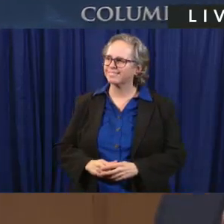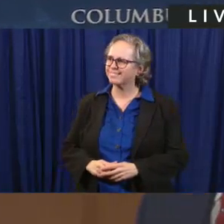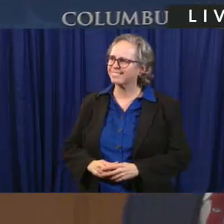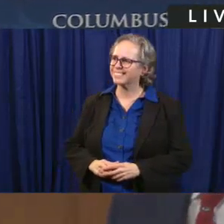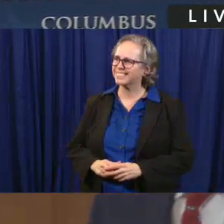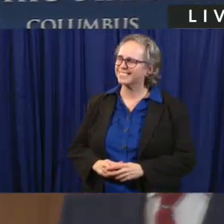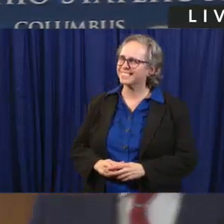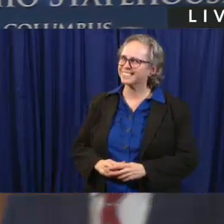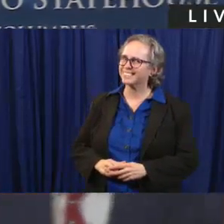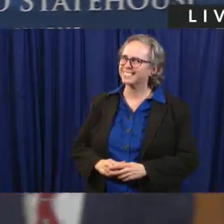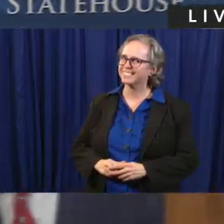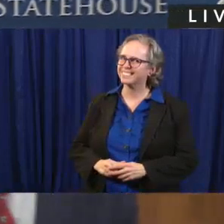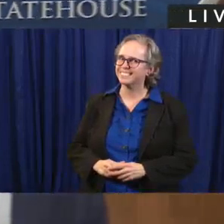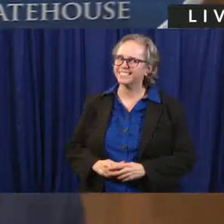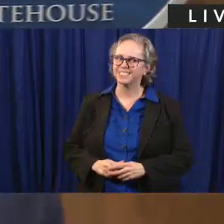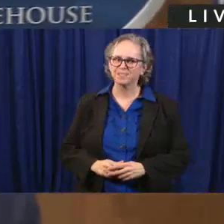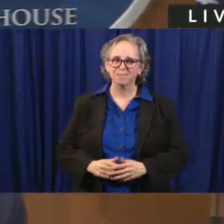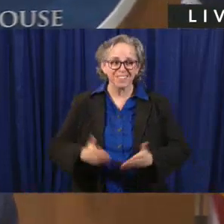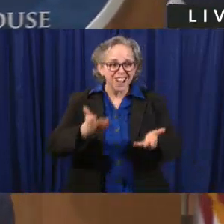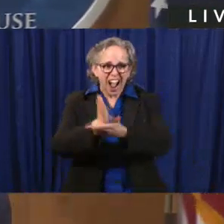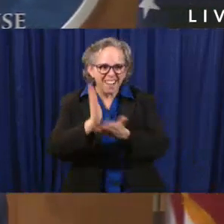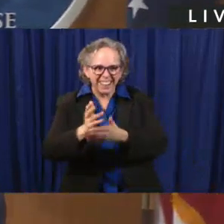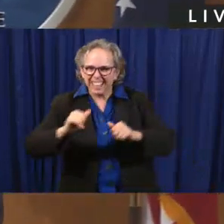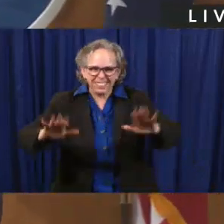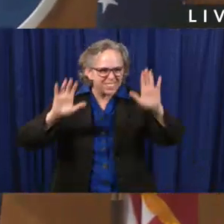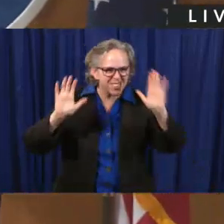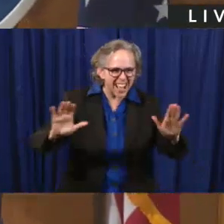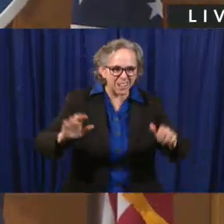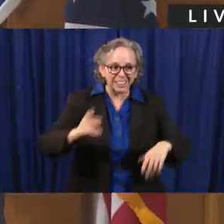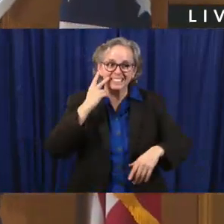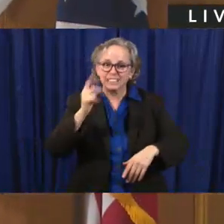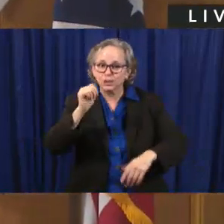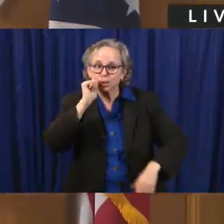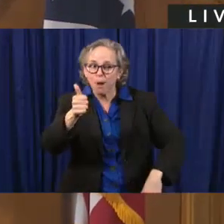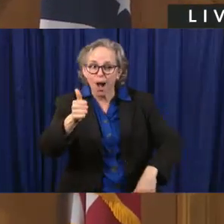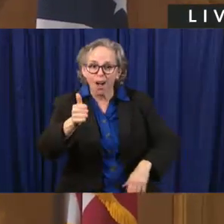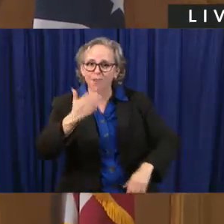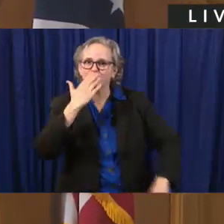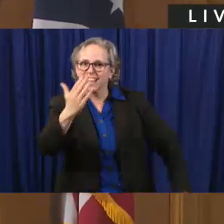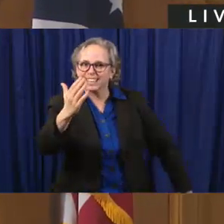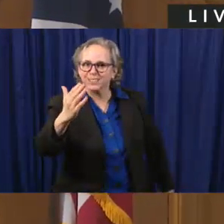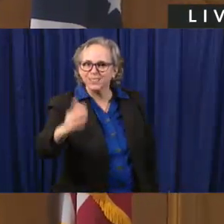Rise up, Ohio. All right, that was great. We'll see you all tomorrow. Thank you.